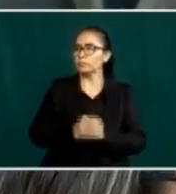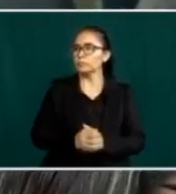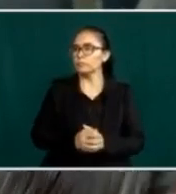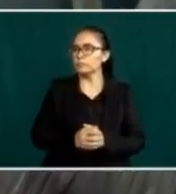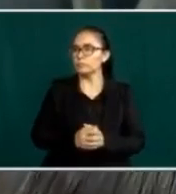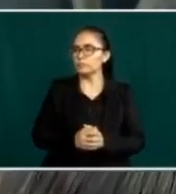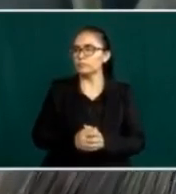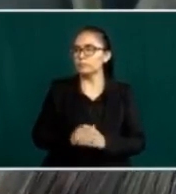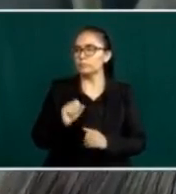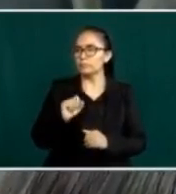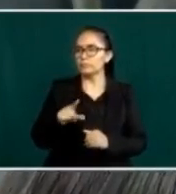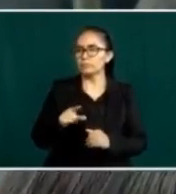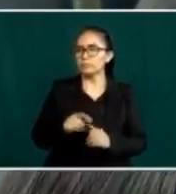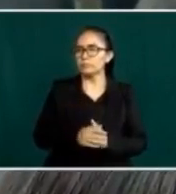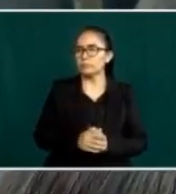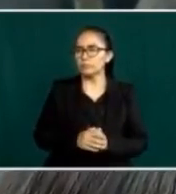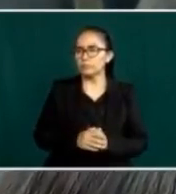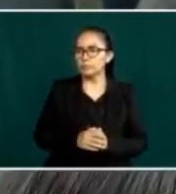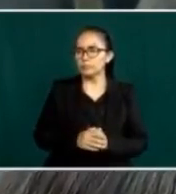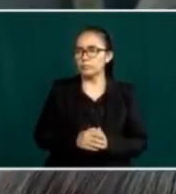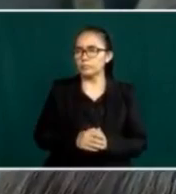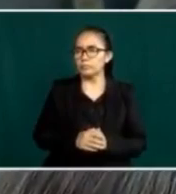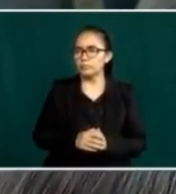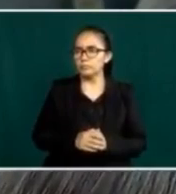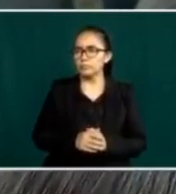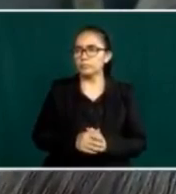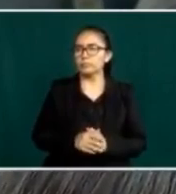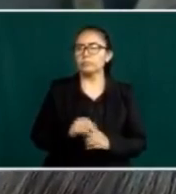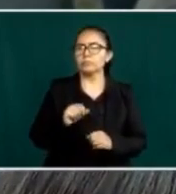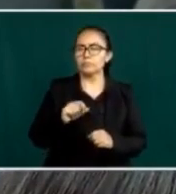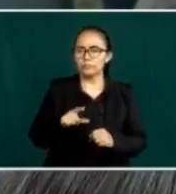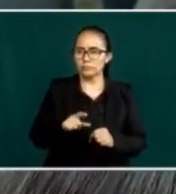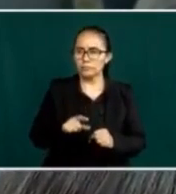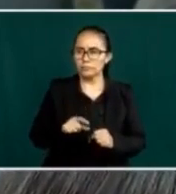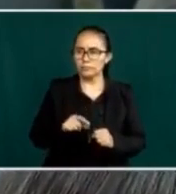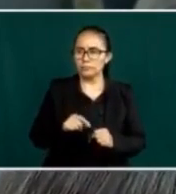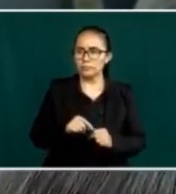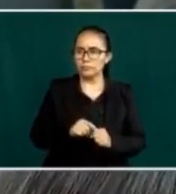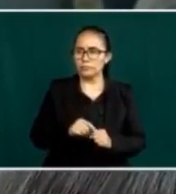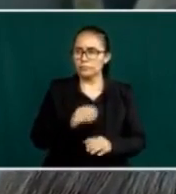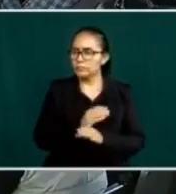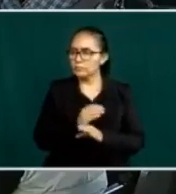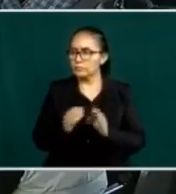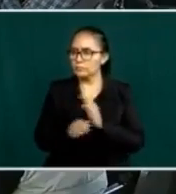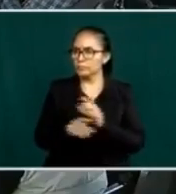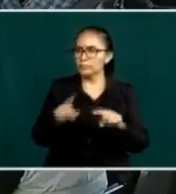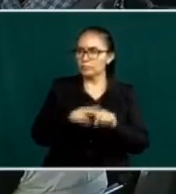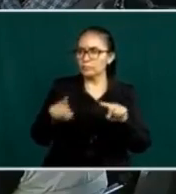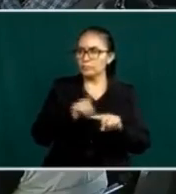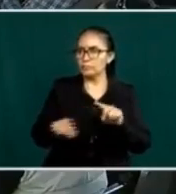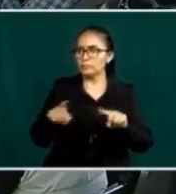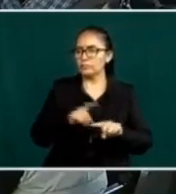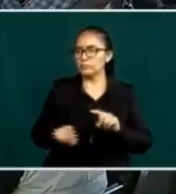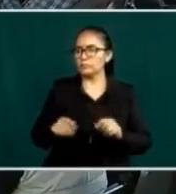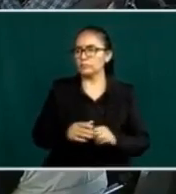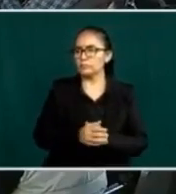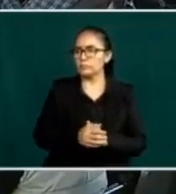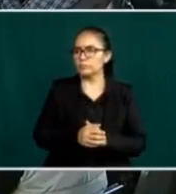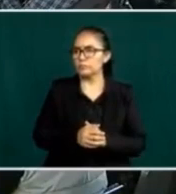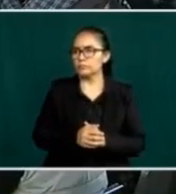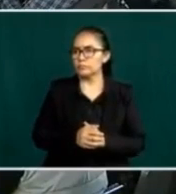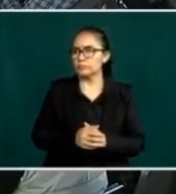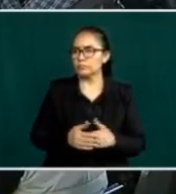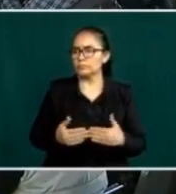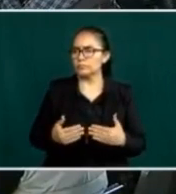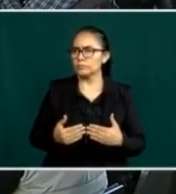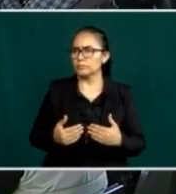I'm asking that you, and I've notified so many departments, and